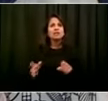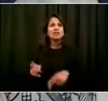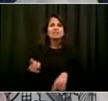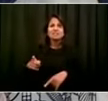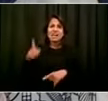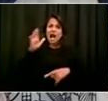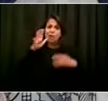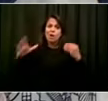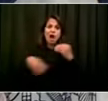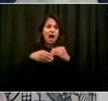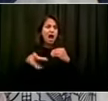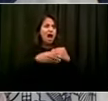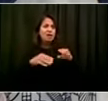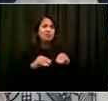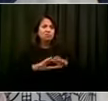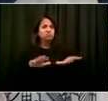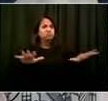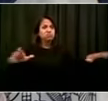codes.